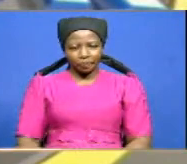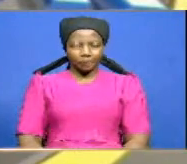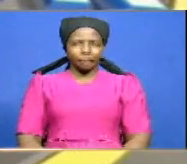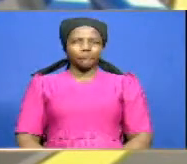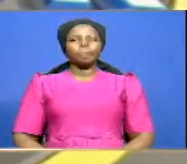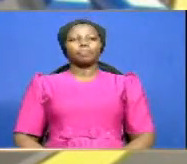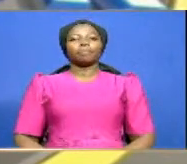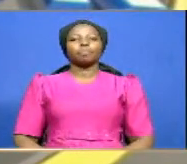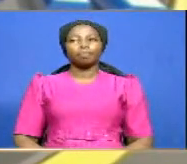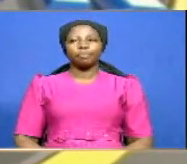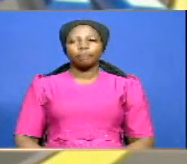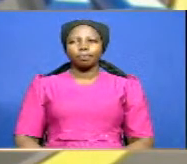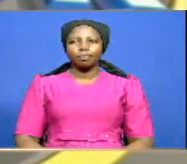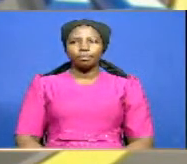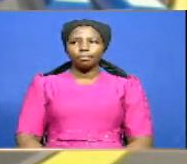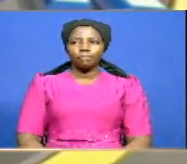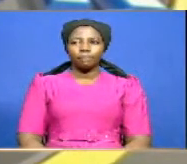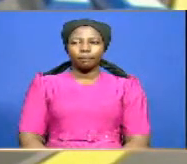Lucy